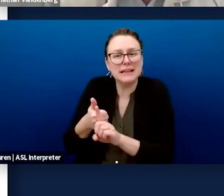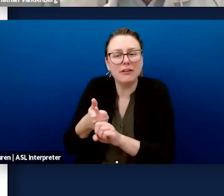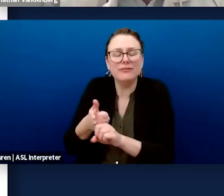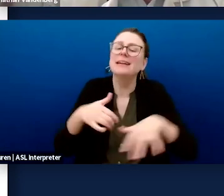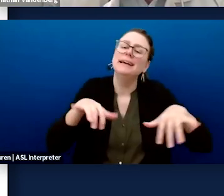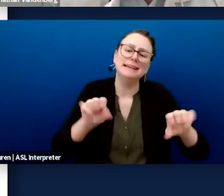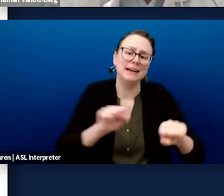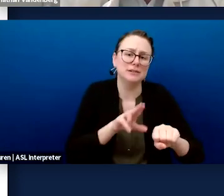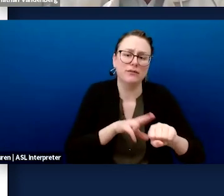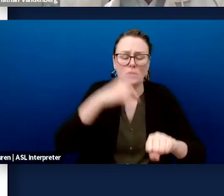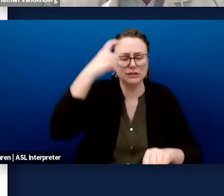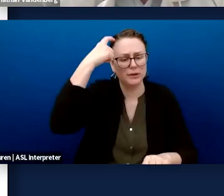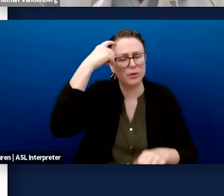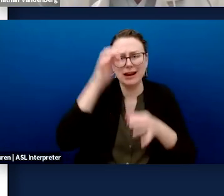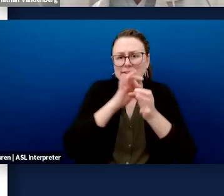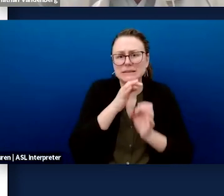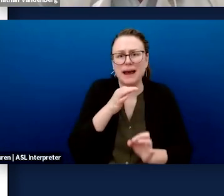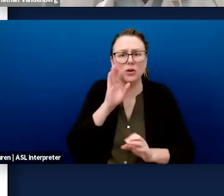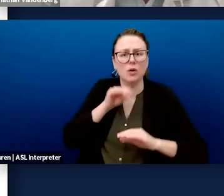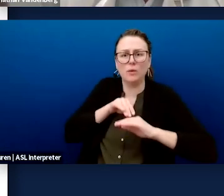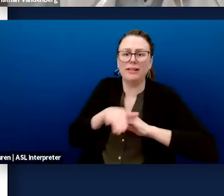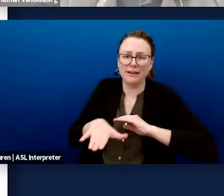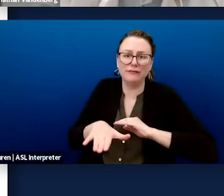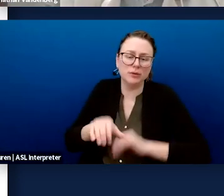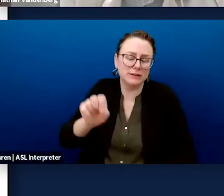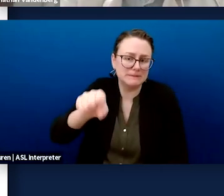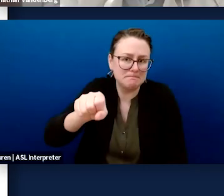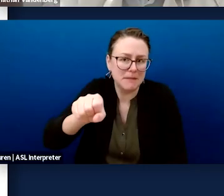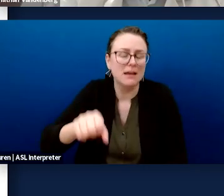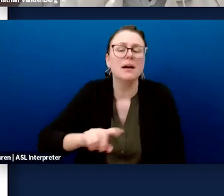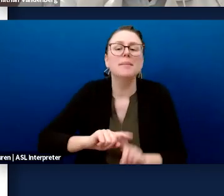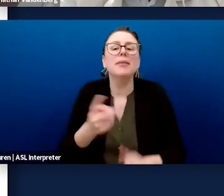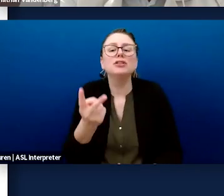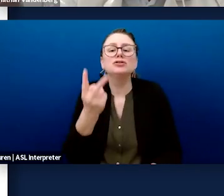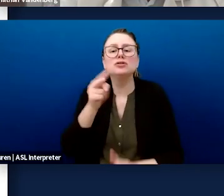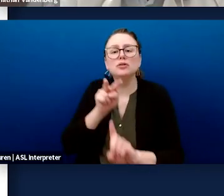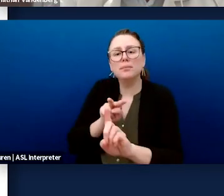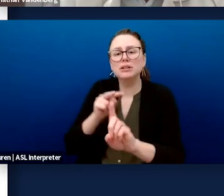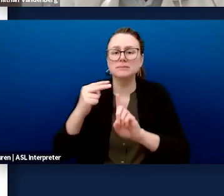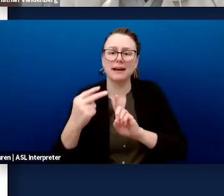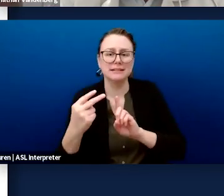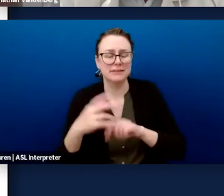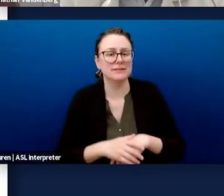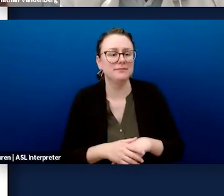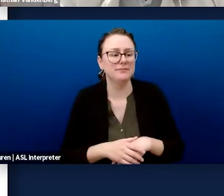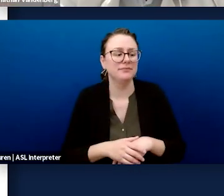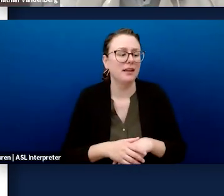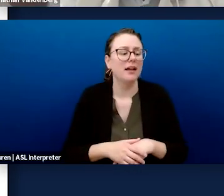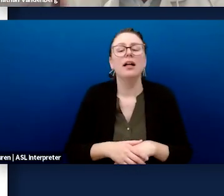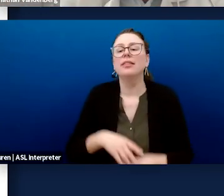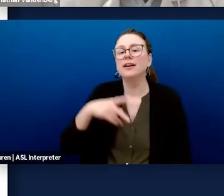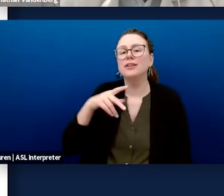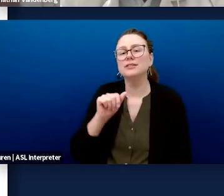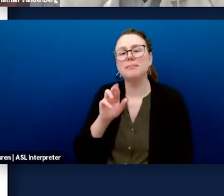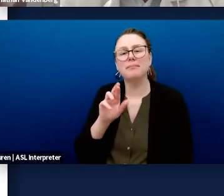some input into the system. And so I look at it two ways. The parasympathetics, which is your rest and digest, and that's